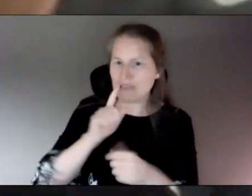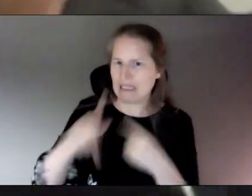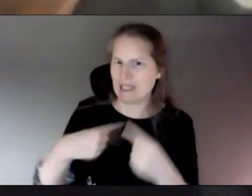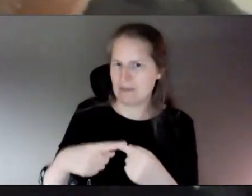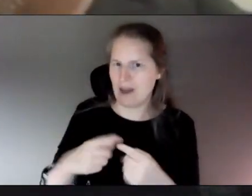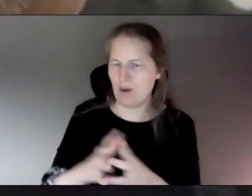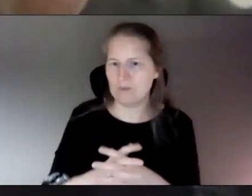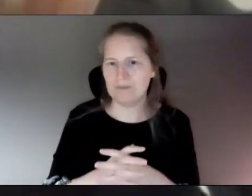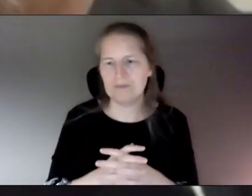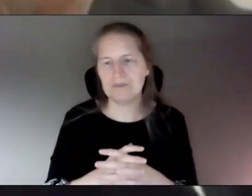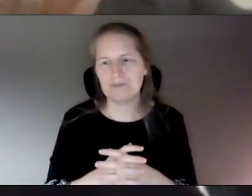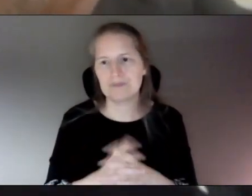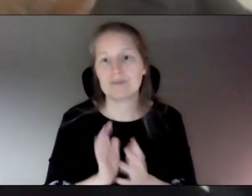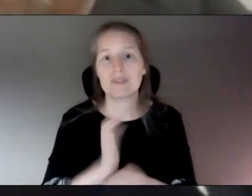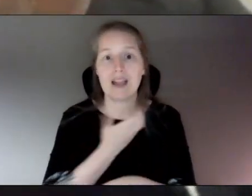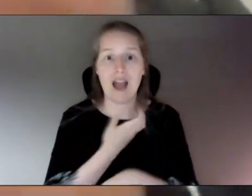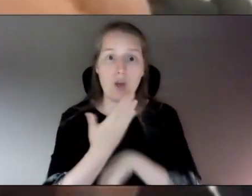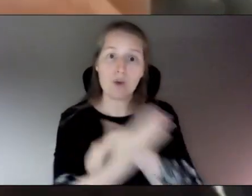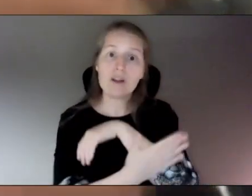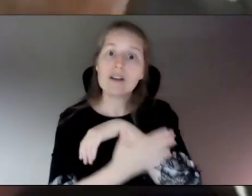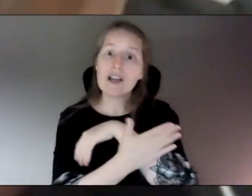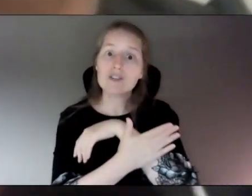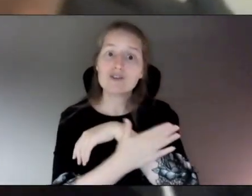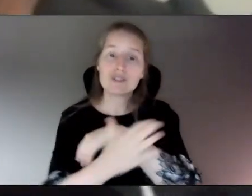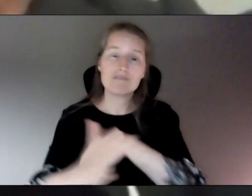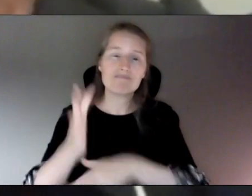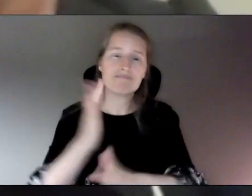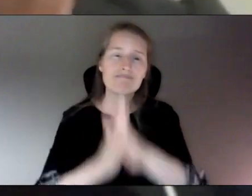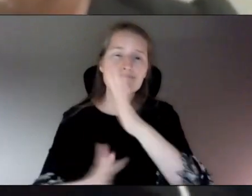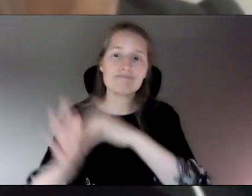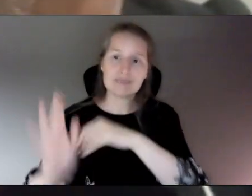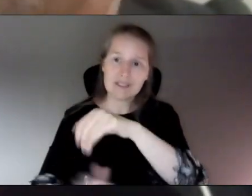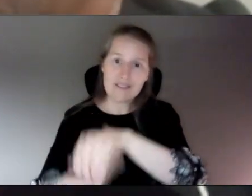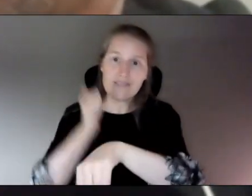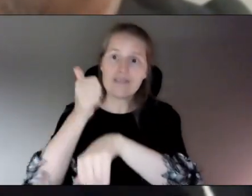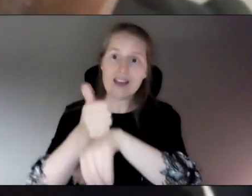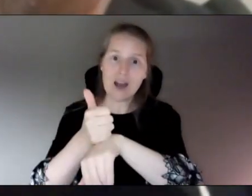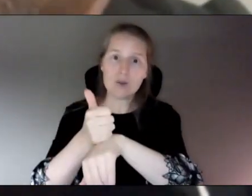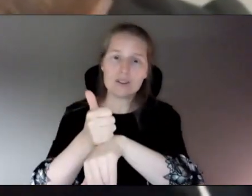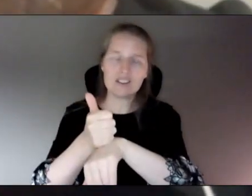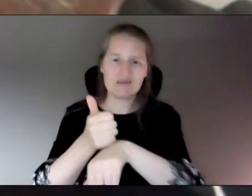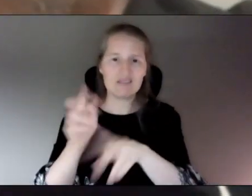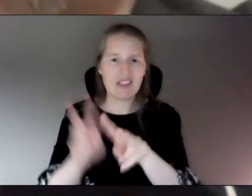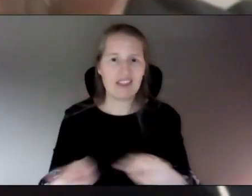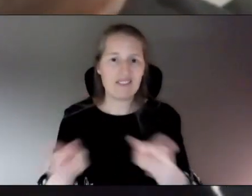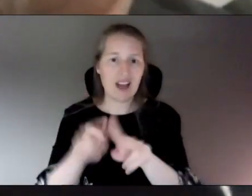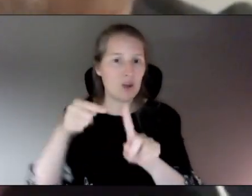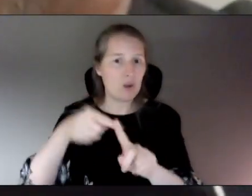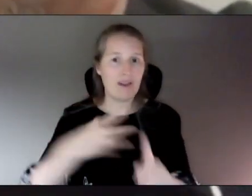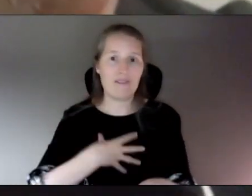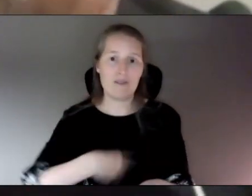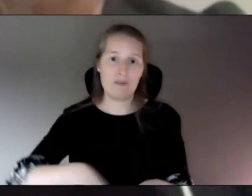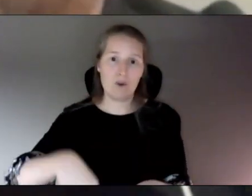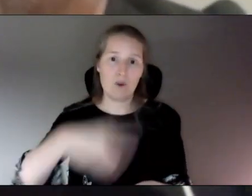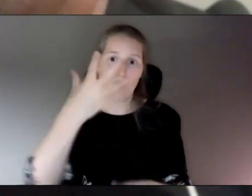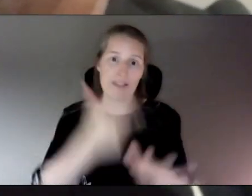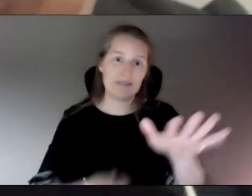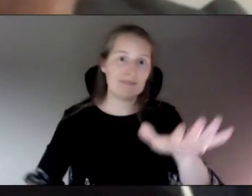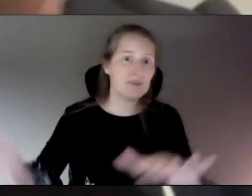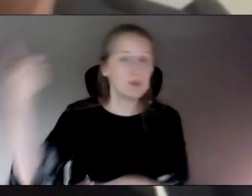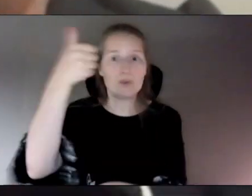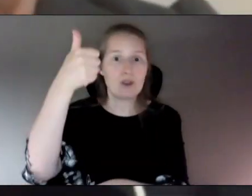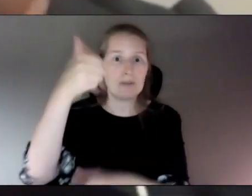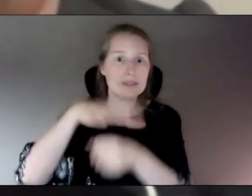Our country was founded on values of white supremacy. Your work exposes